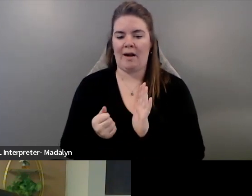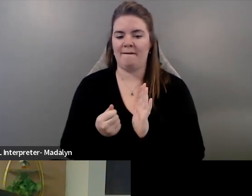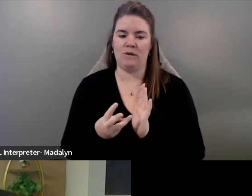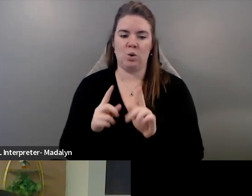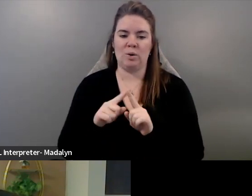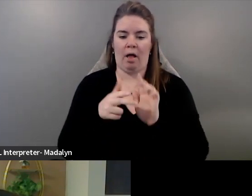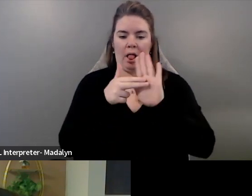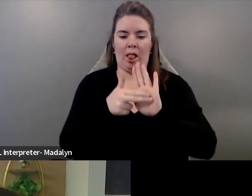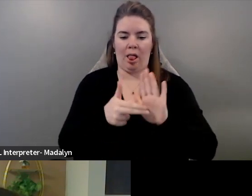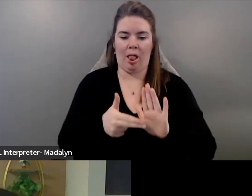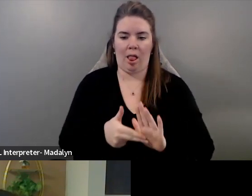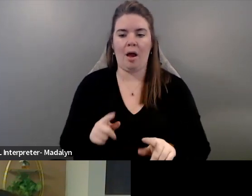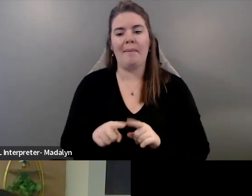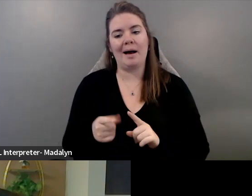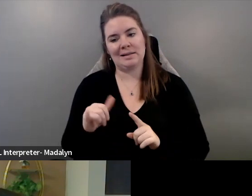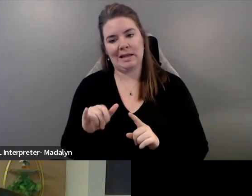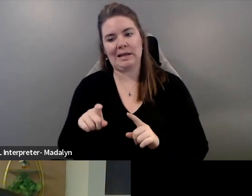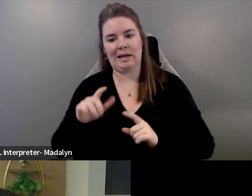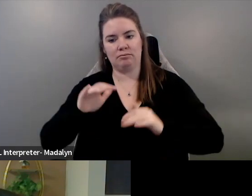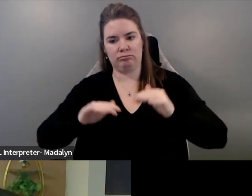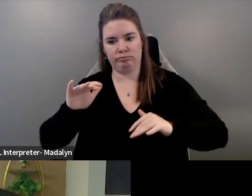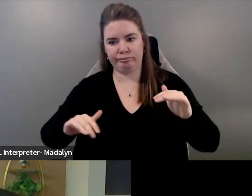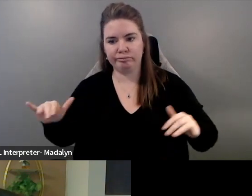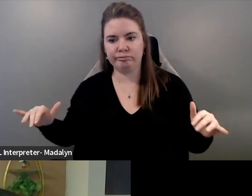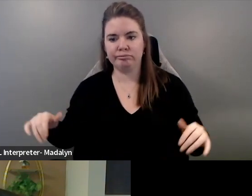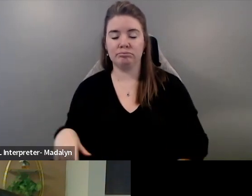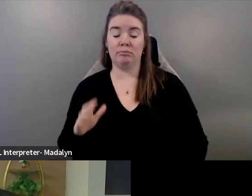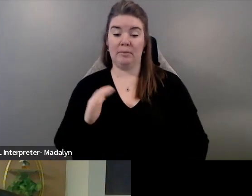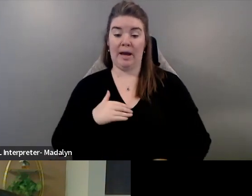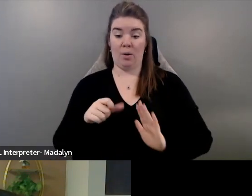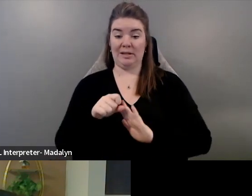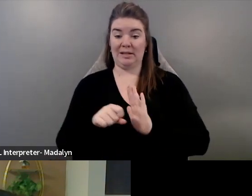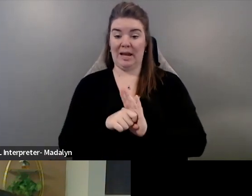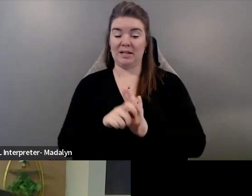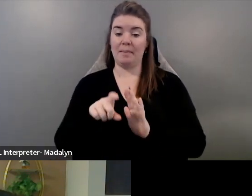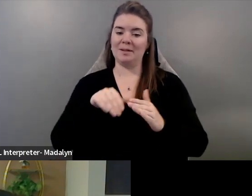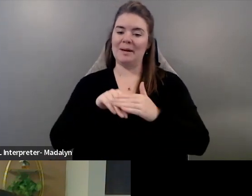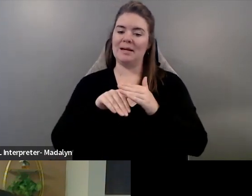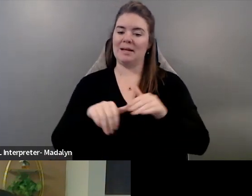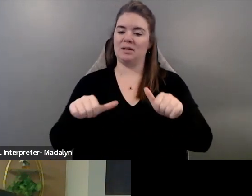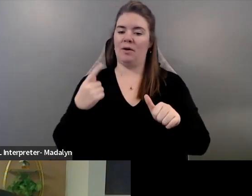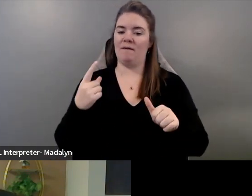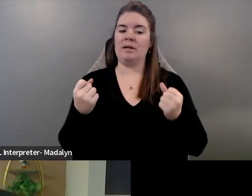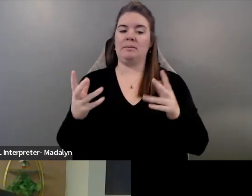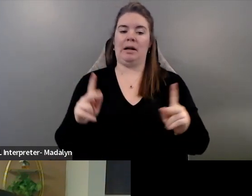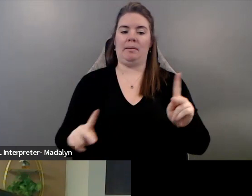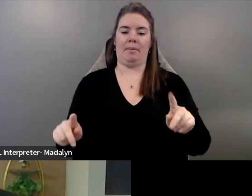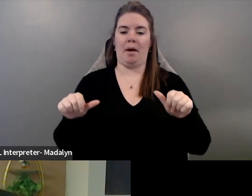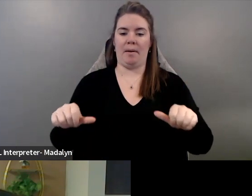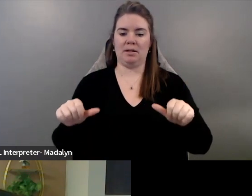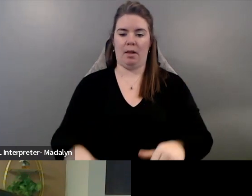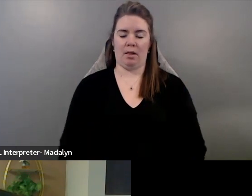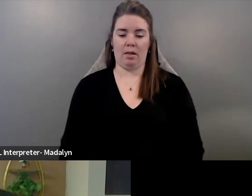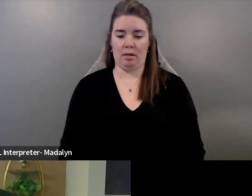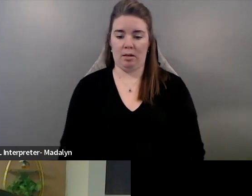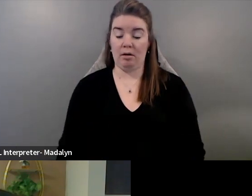needs something a little different. And we want to make sure that our states are as accessible for as many people as possible. Only way we're